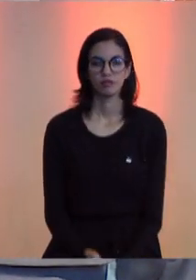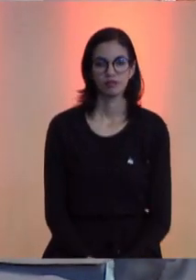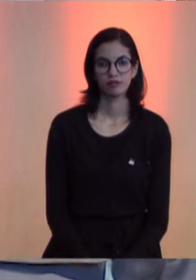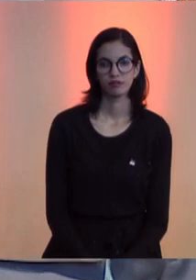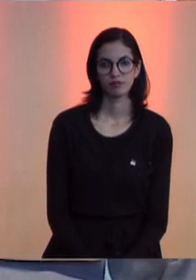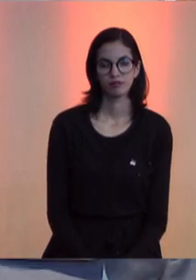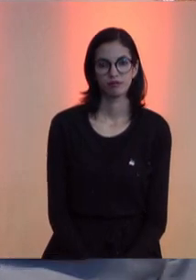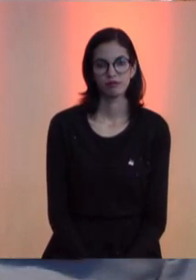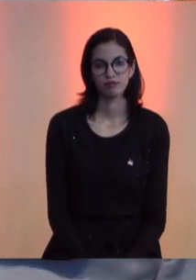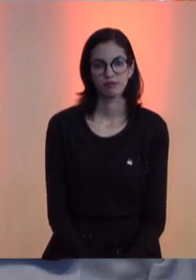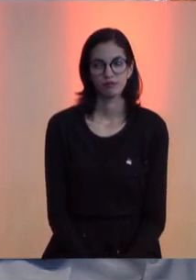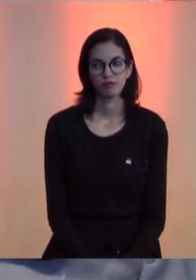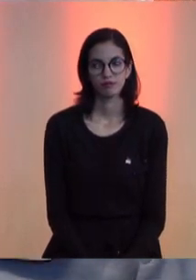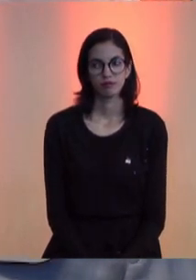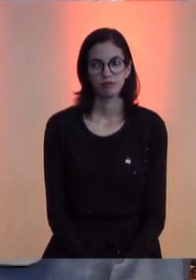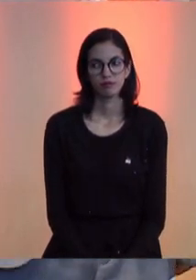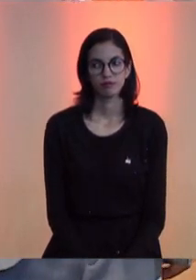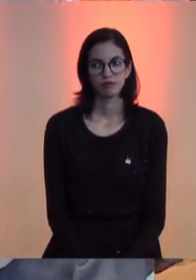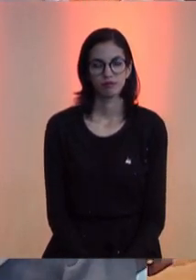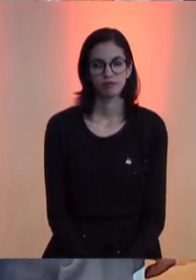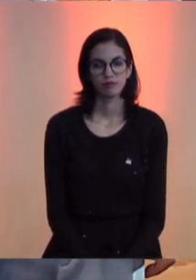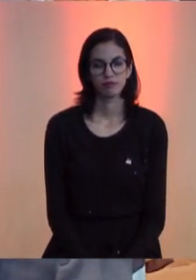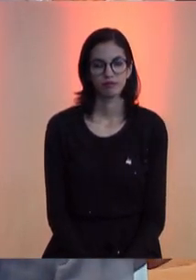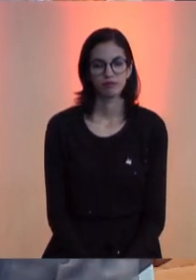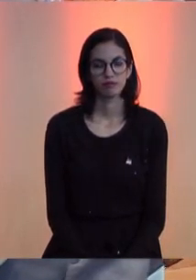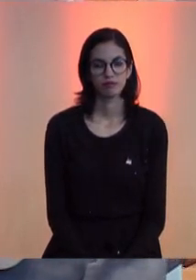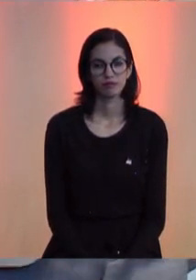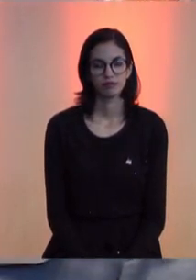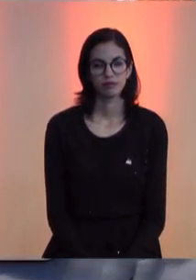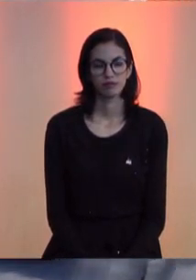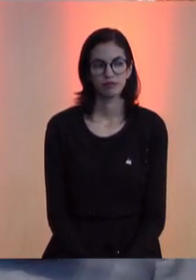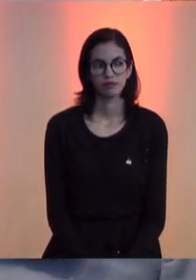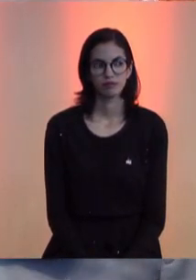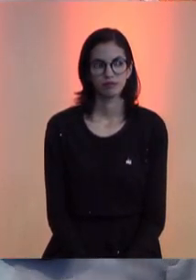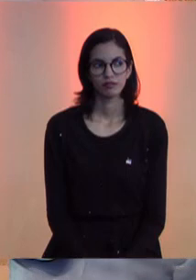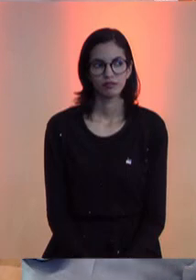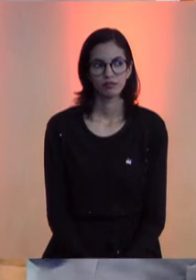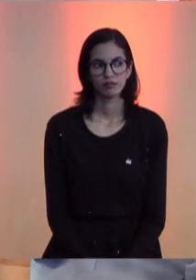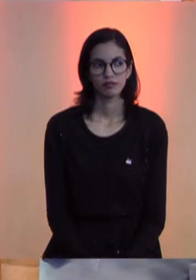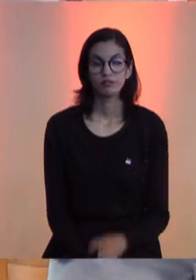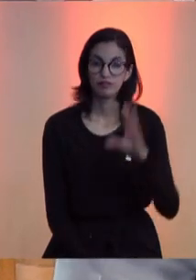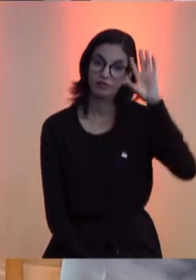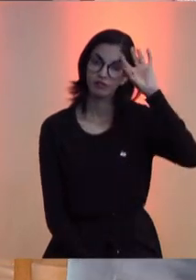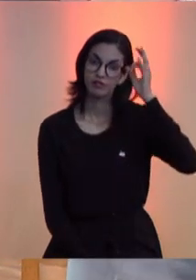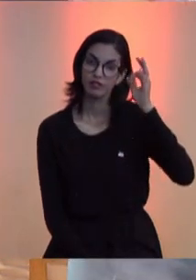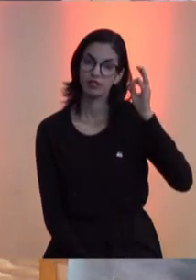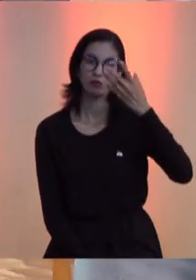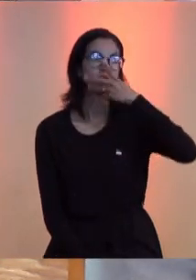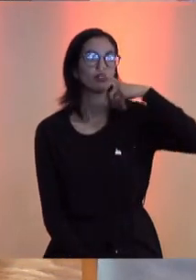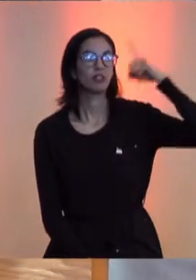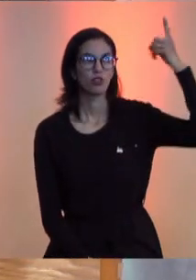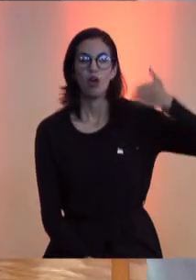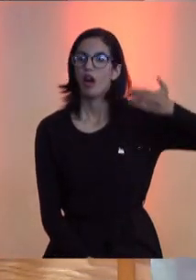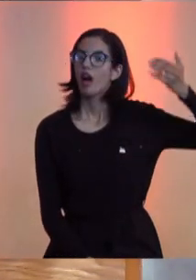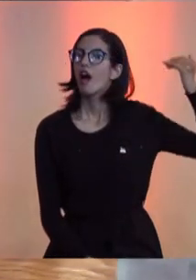to our great parents, he will do it for us. Y sabemos que así como Dios lo hizo a